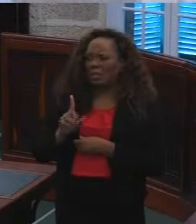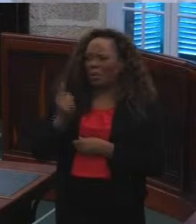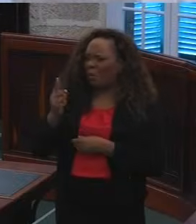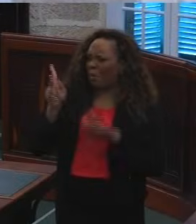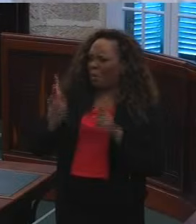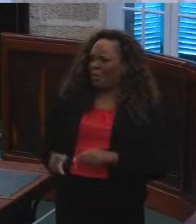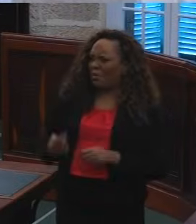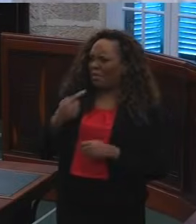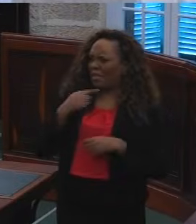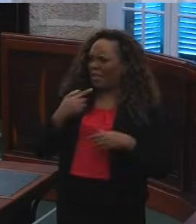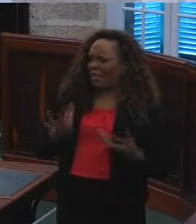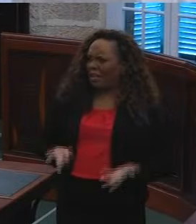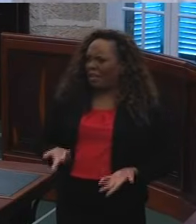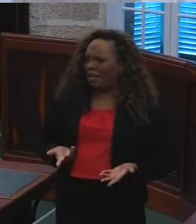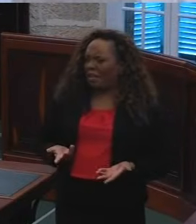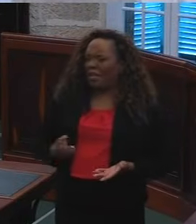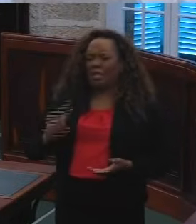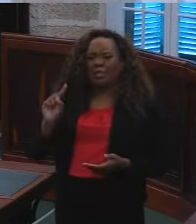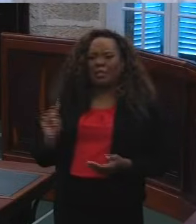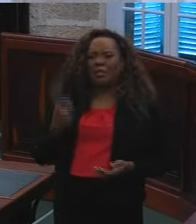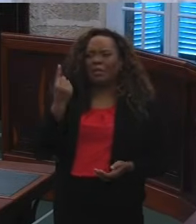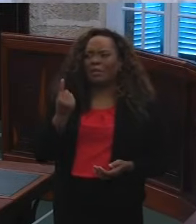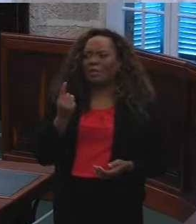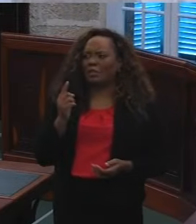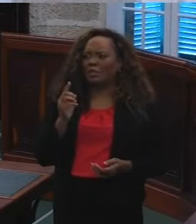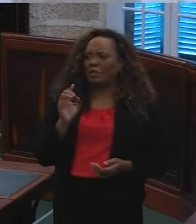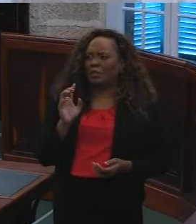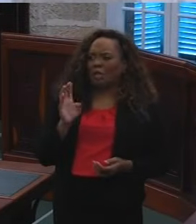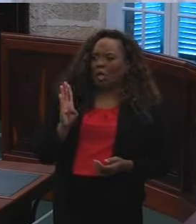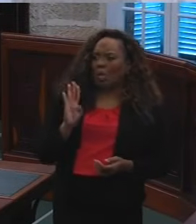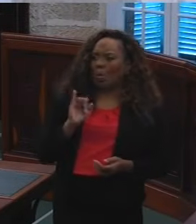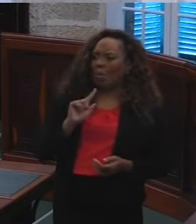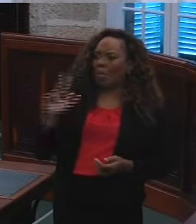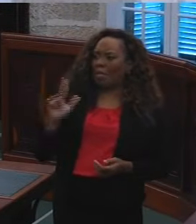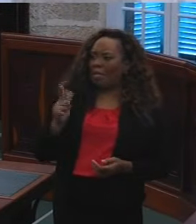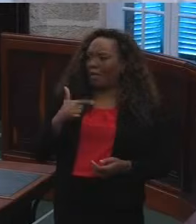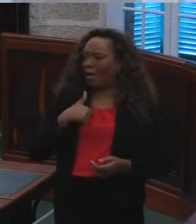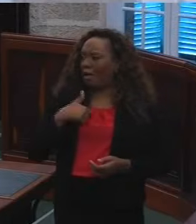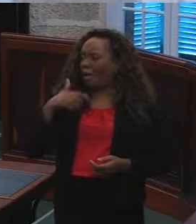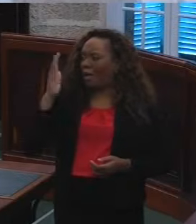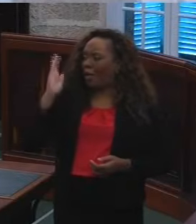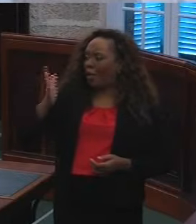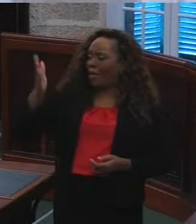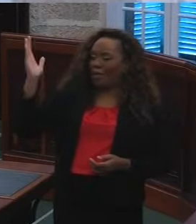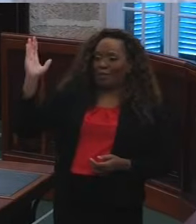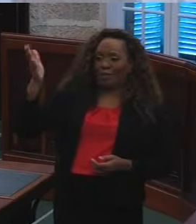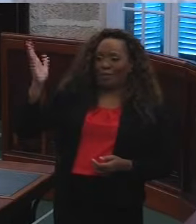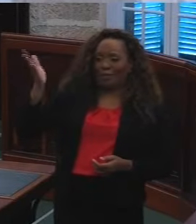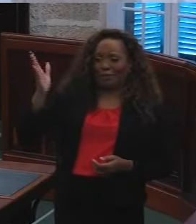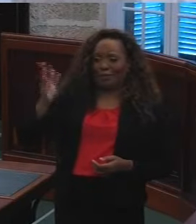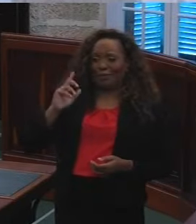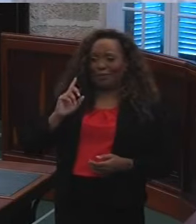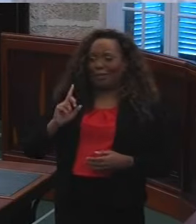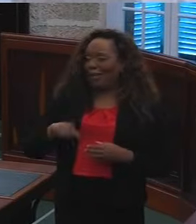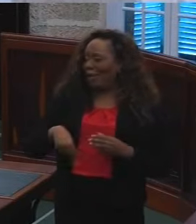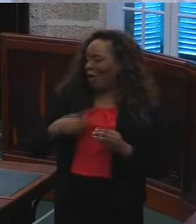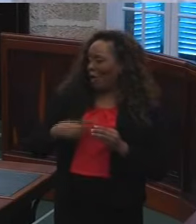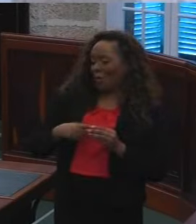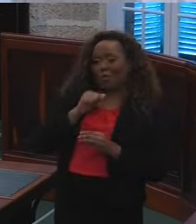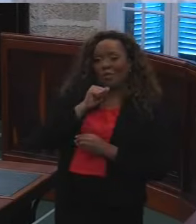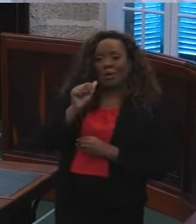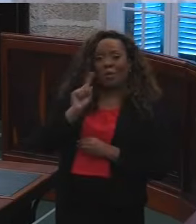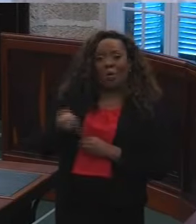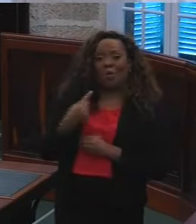strangely ironic that the first bill that I will be doing in this House, this August chamber, is a bill that only